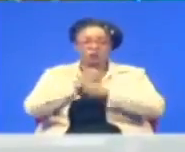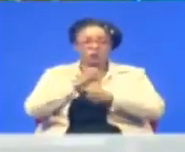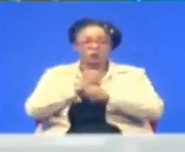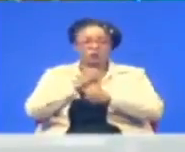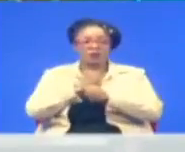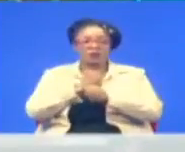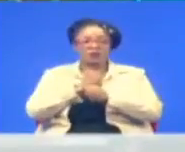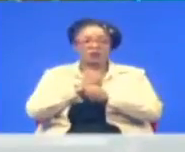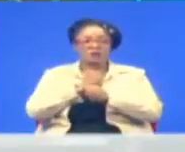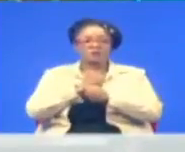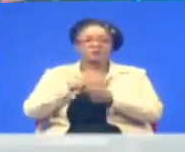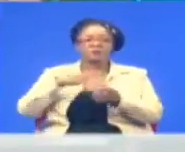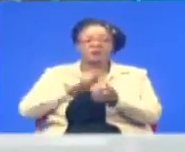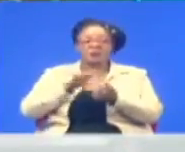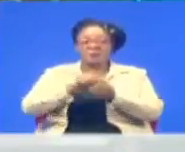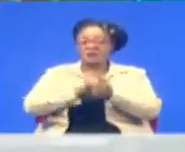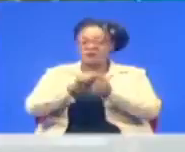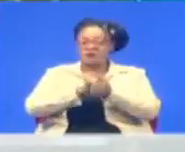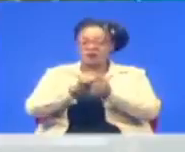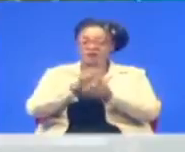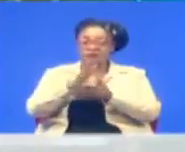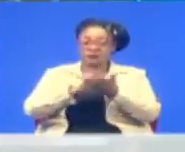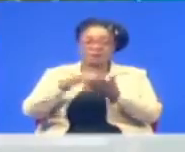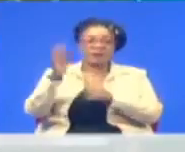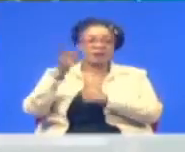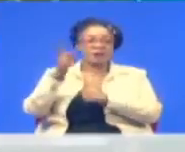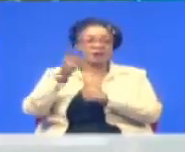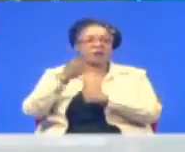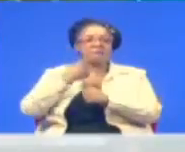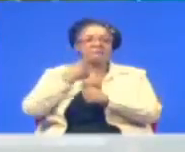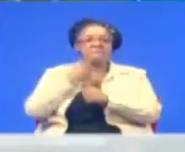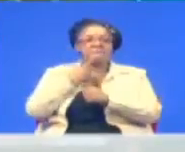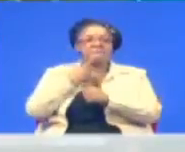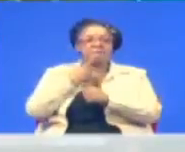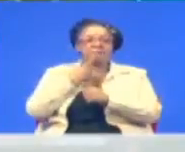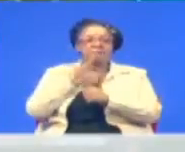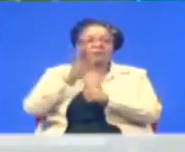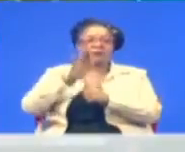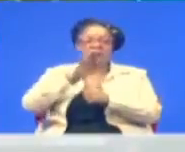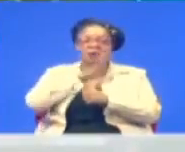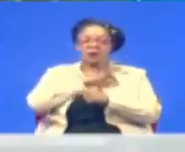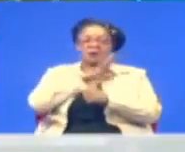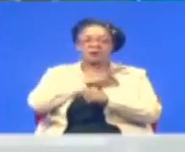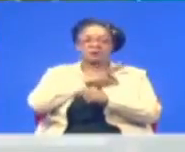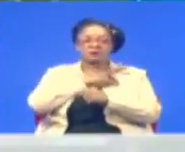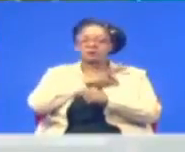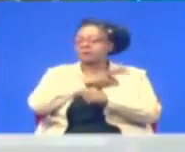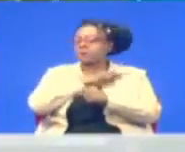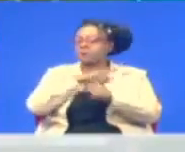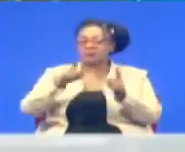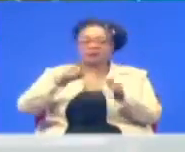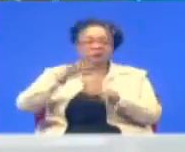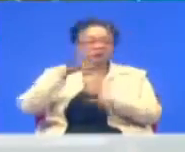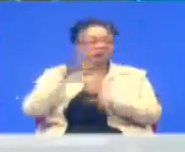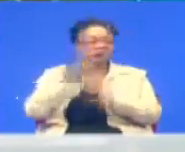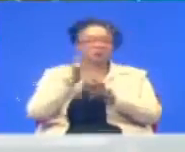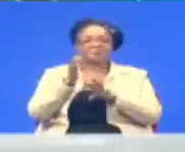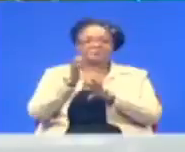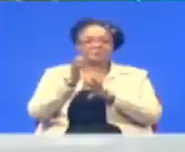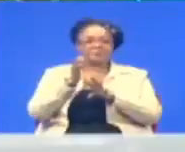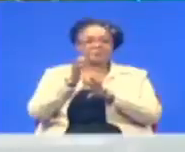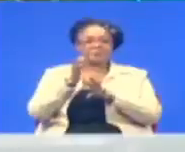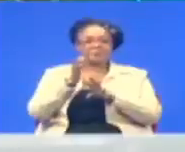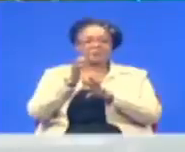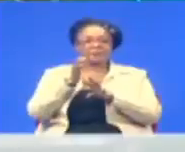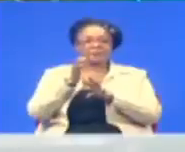as mama fua. For some in Nairobi, they say that their pursuit to earn a living has been a tough one, and as they've